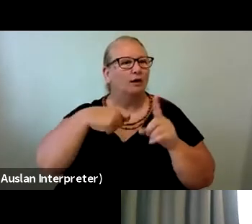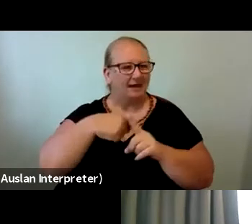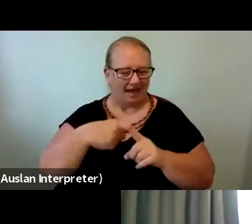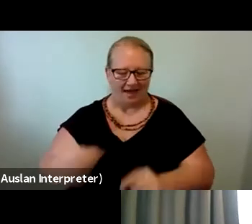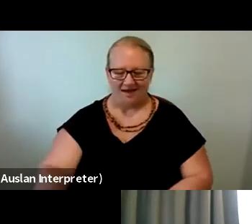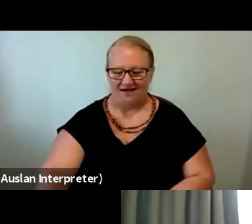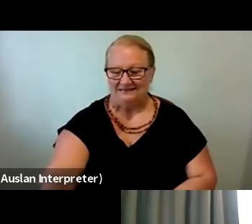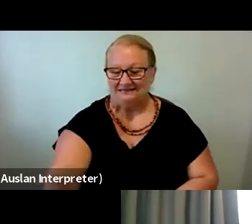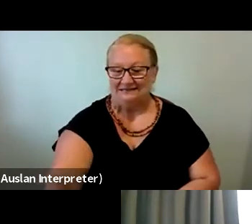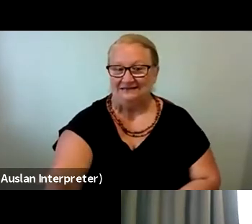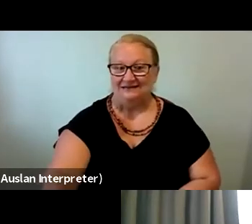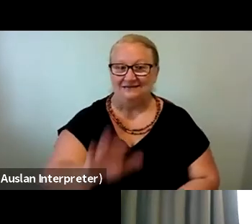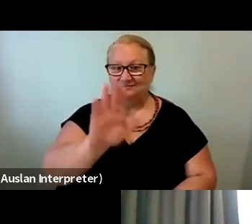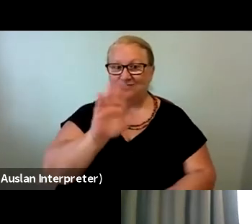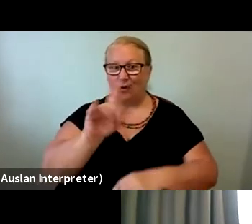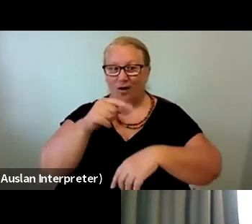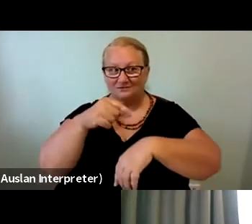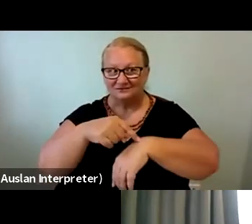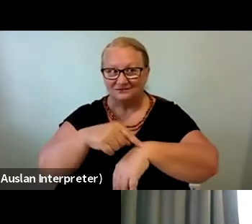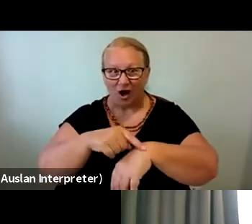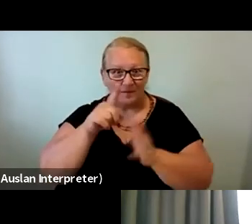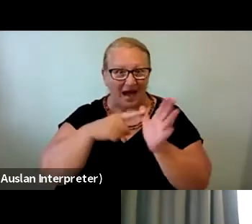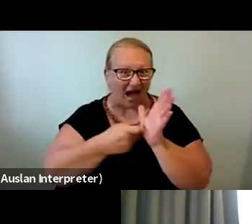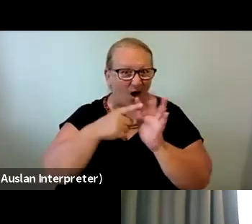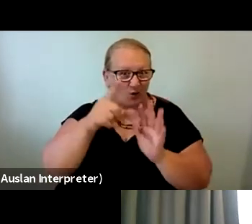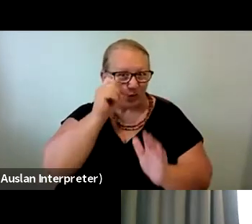ungodly hour. Dan, are you awake? How are you?